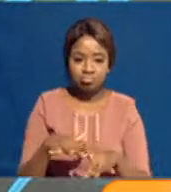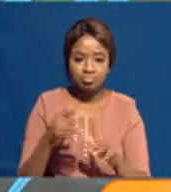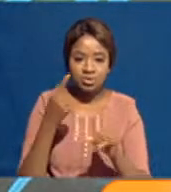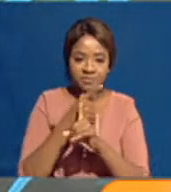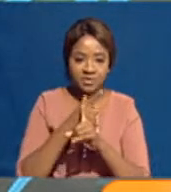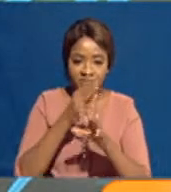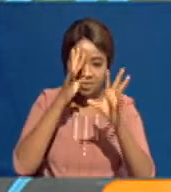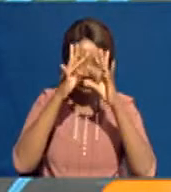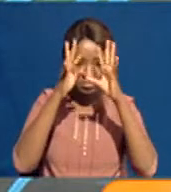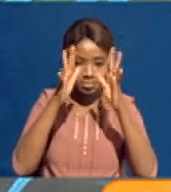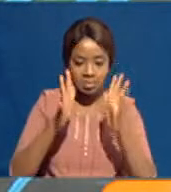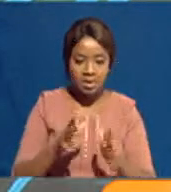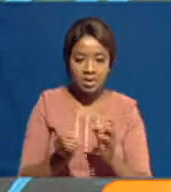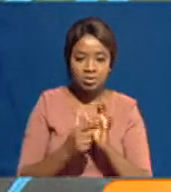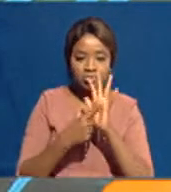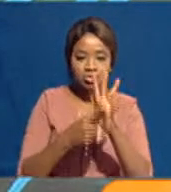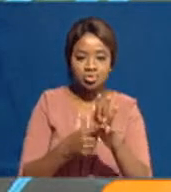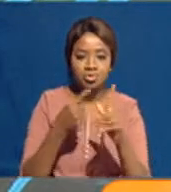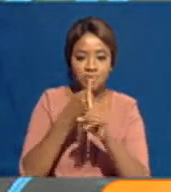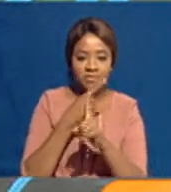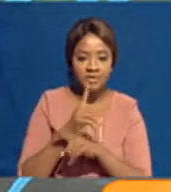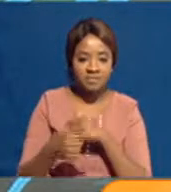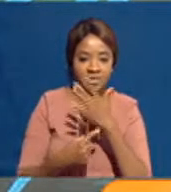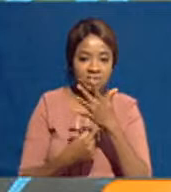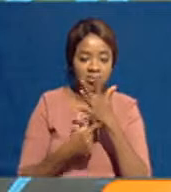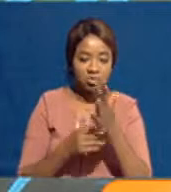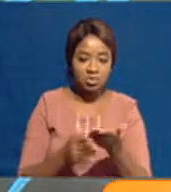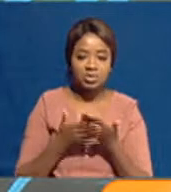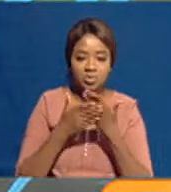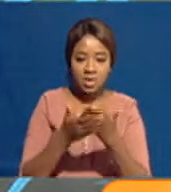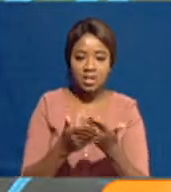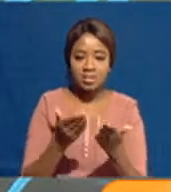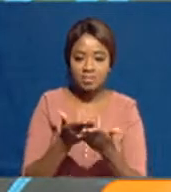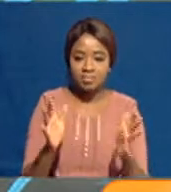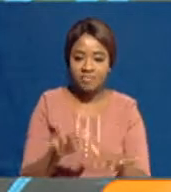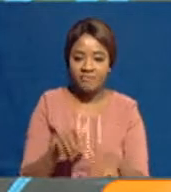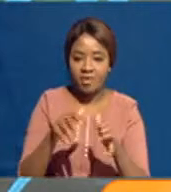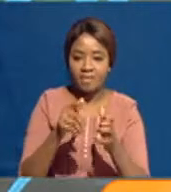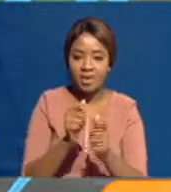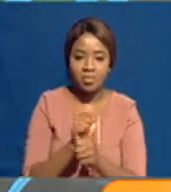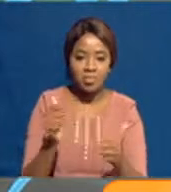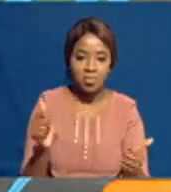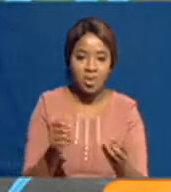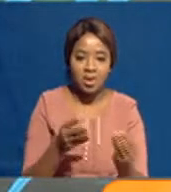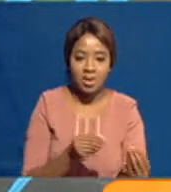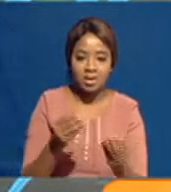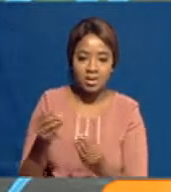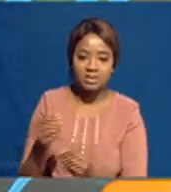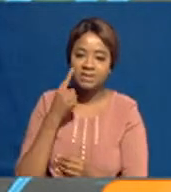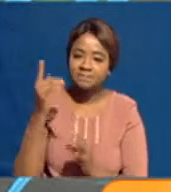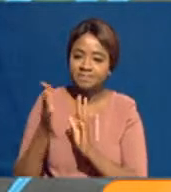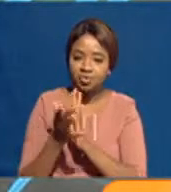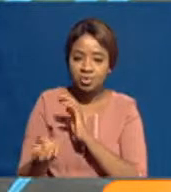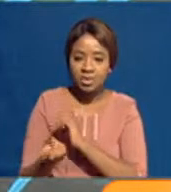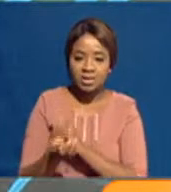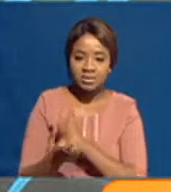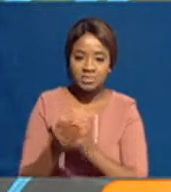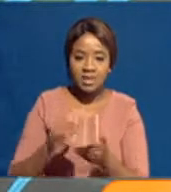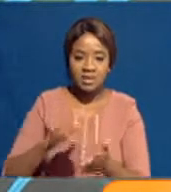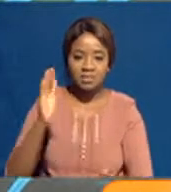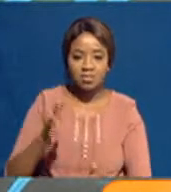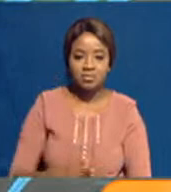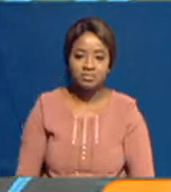innovators showcased different technologies that are now shaping modern farming. Our very own Dennis Otieno tells us more on this